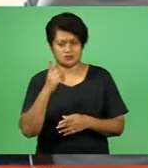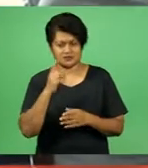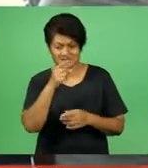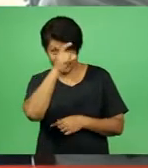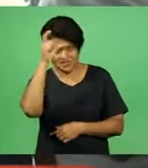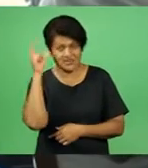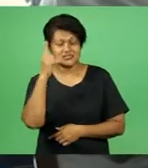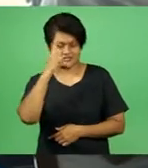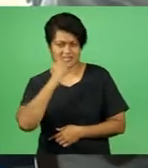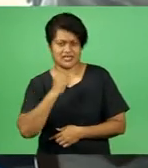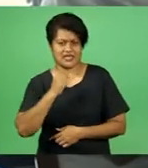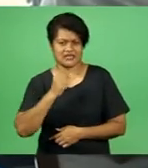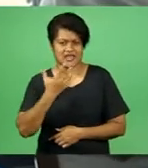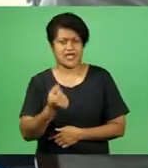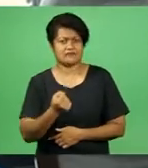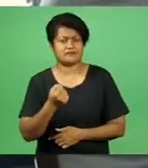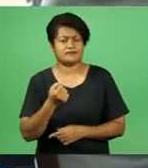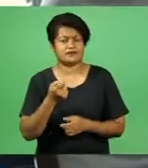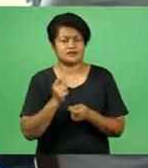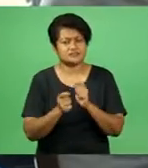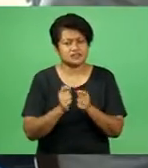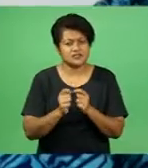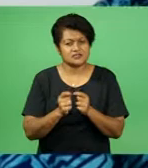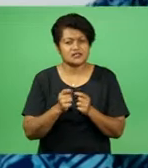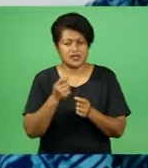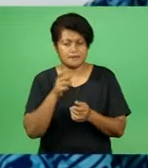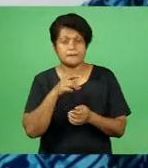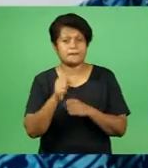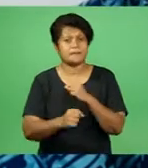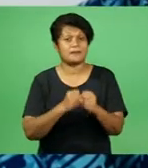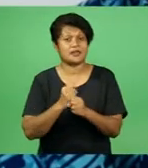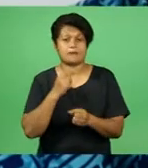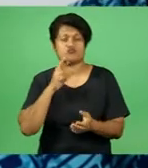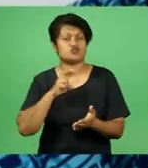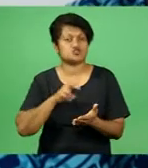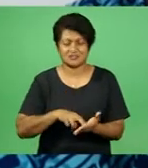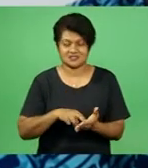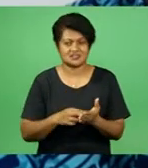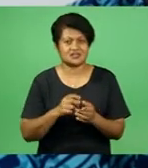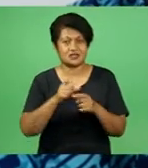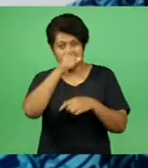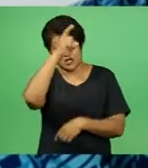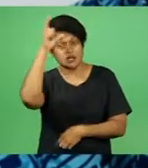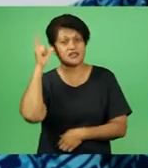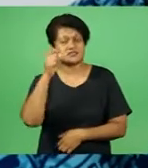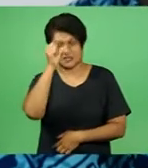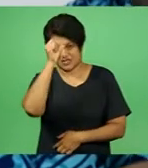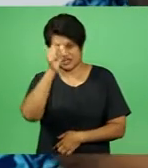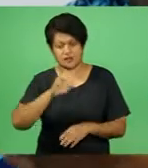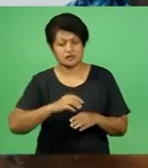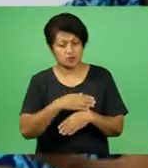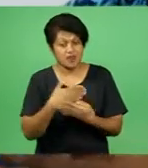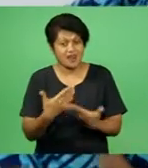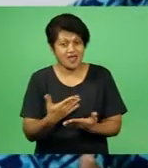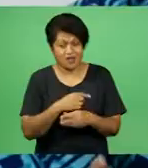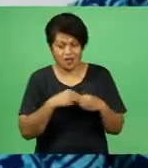in Fiji and become registered nurses in Abu Dhabi. Since last year November, our nurses are now sitting